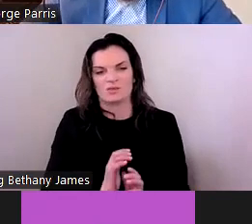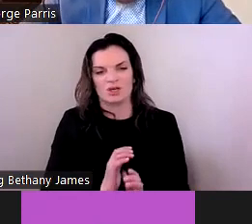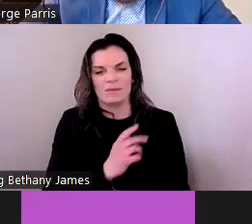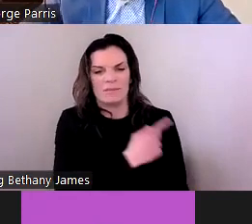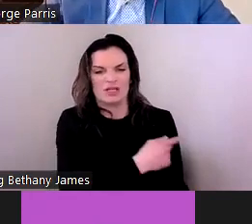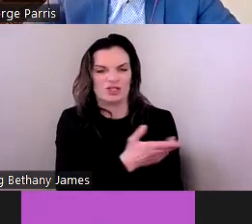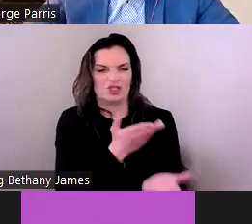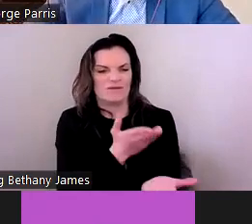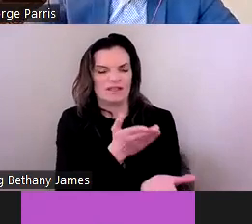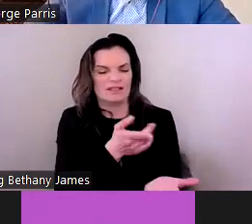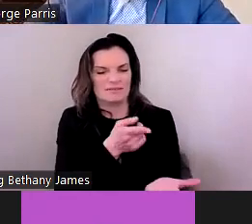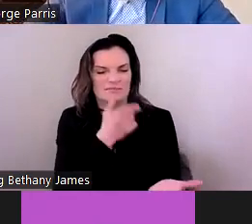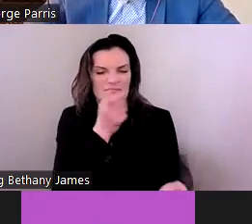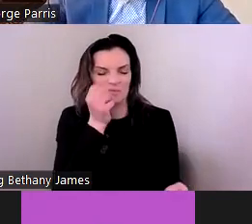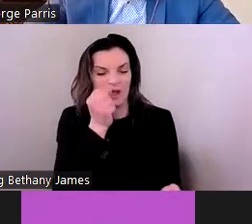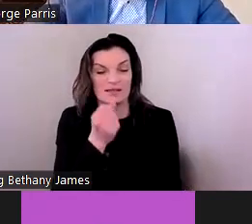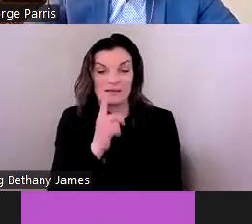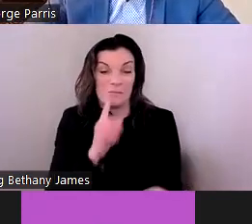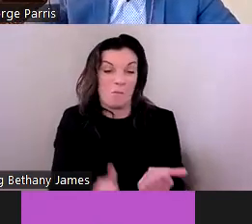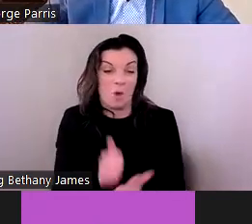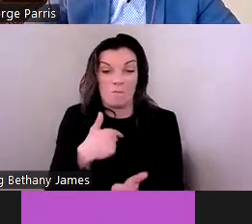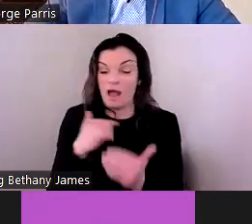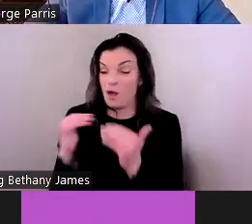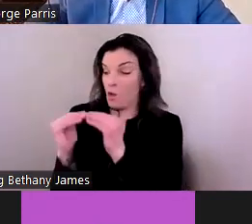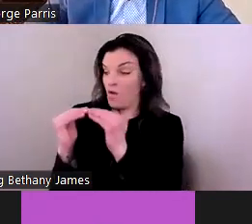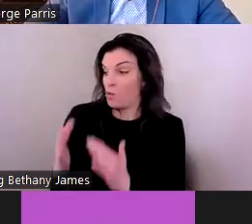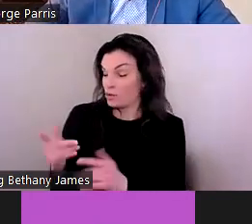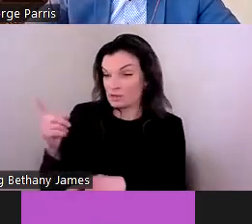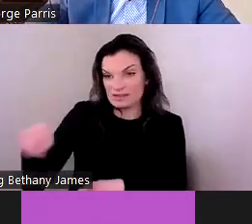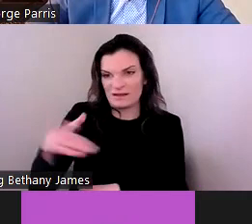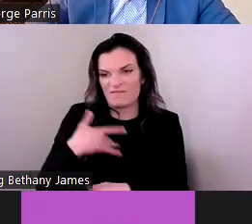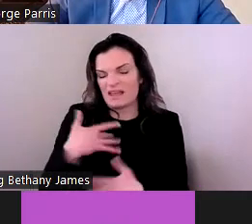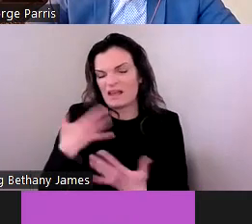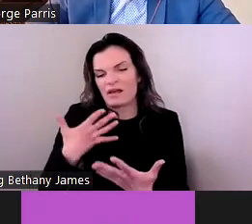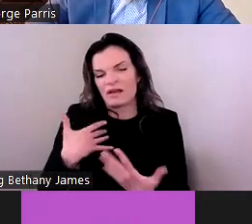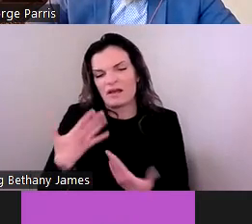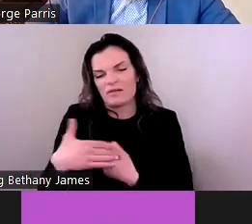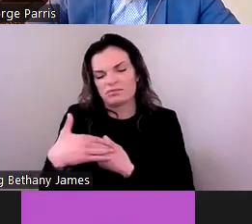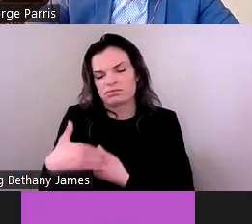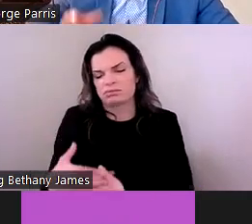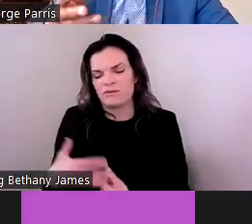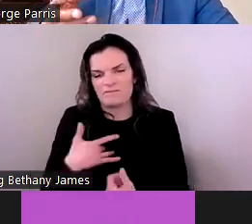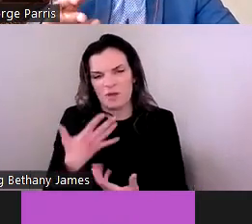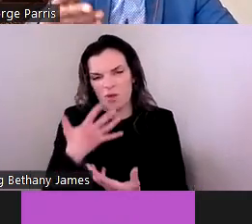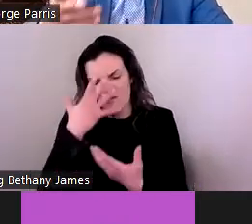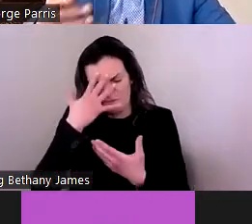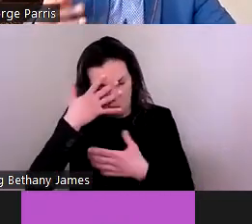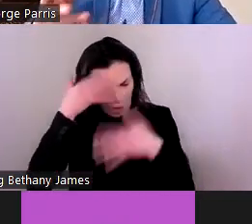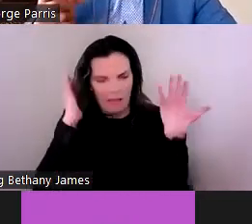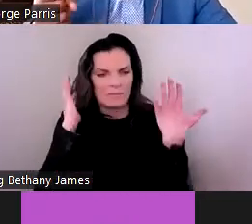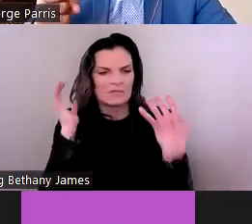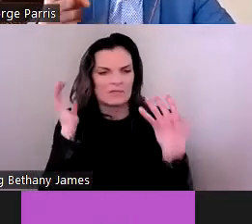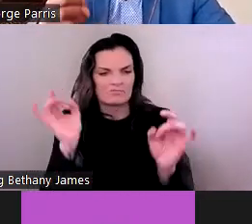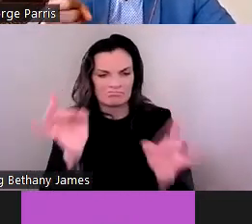Well, I even think that number, I really think that number is probably higher. I think people